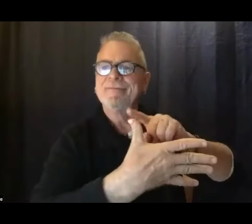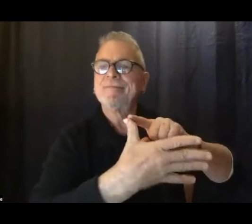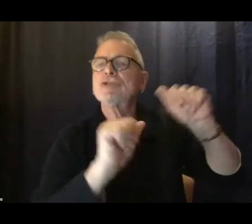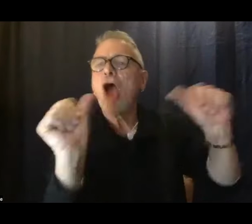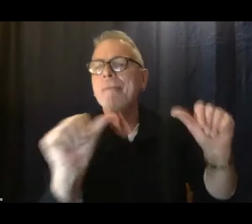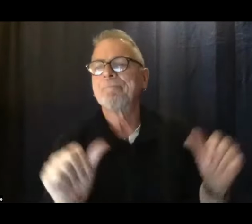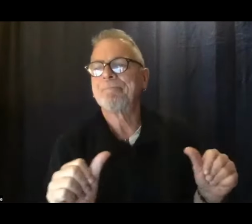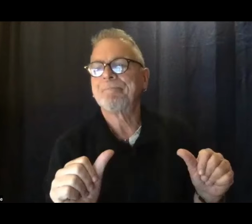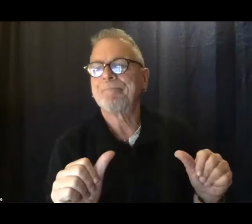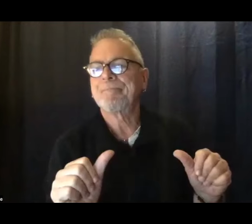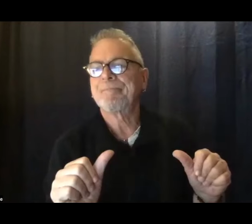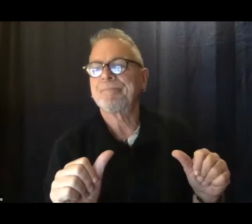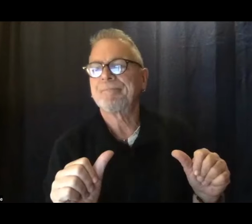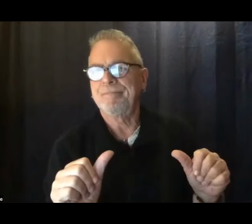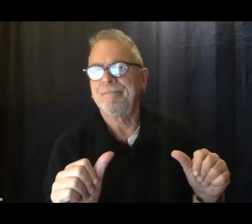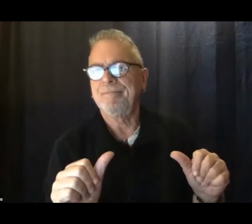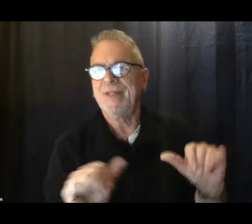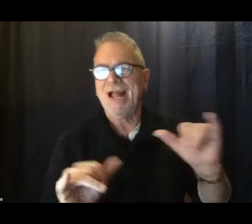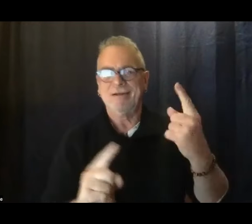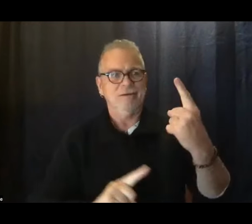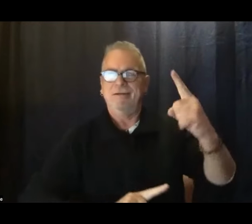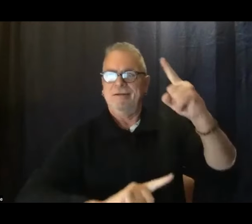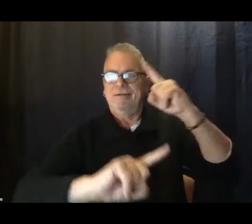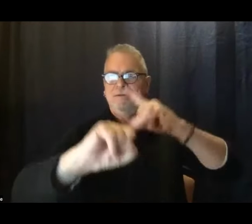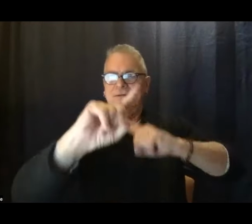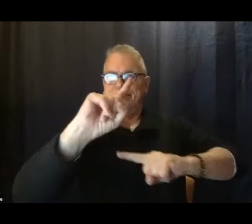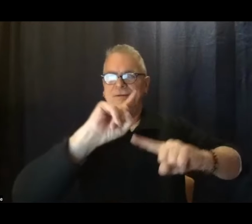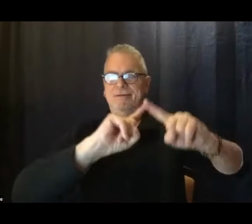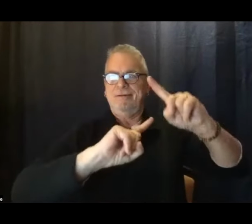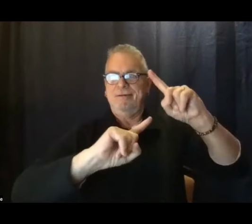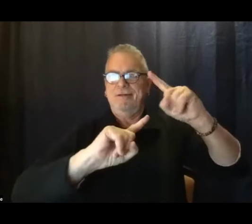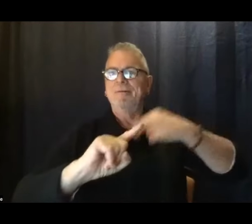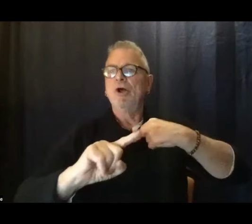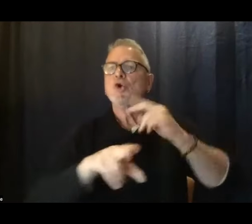example, the first is the hand shape.